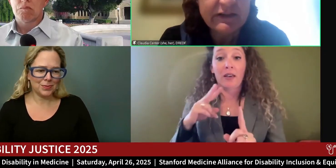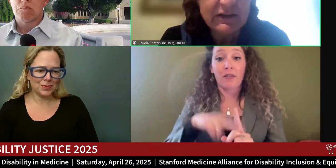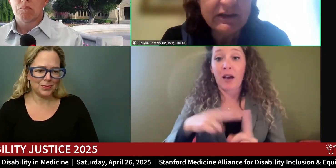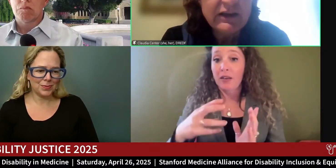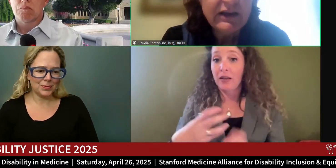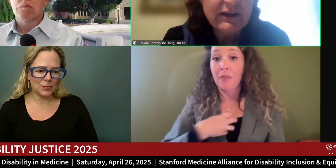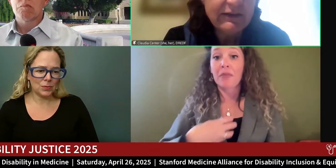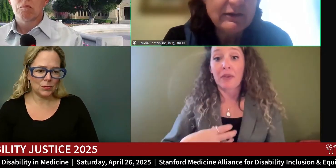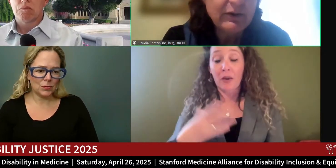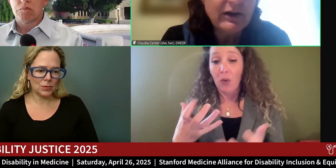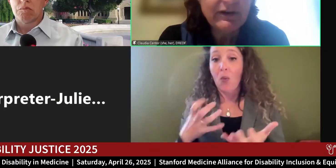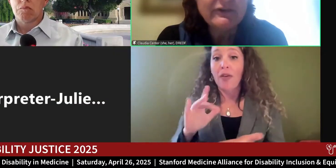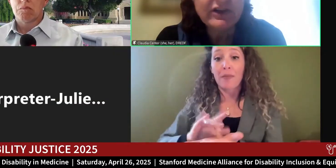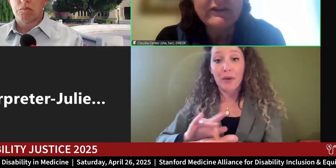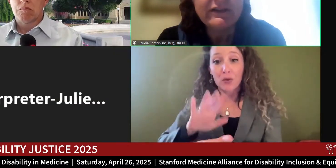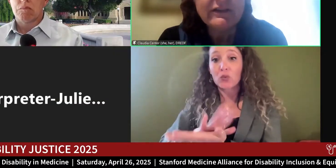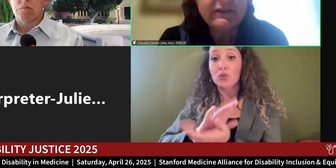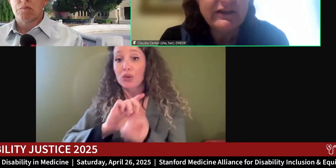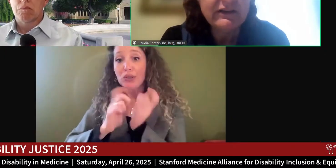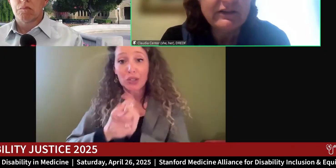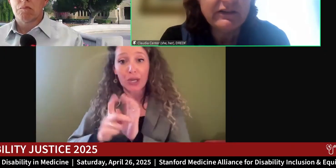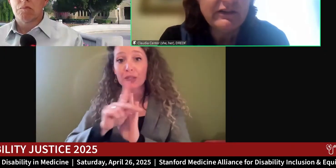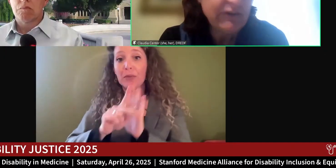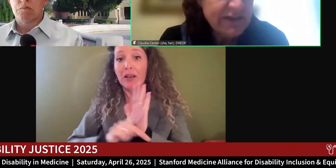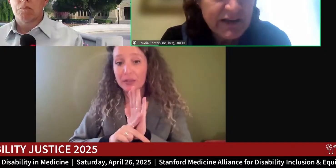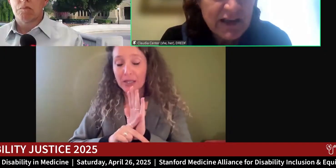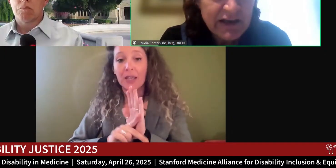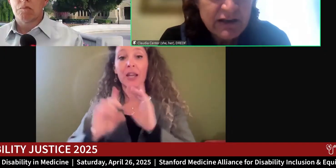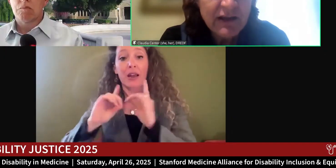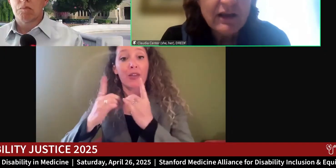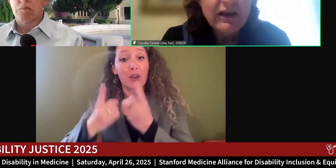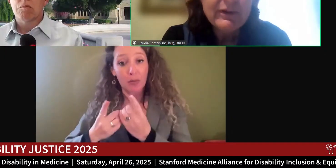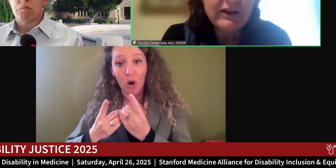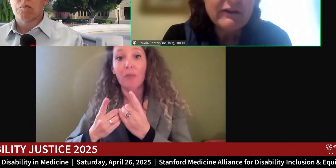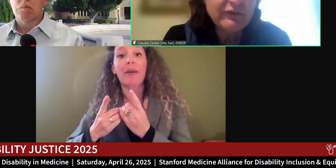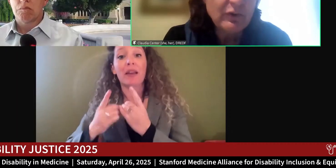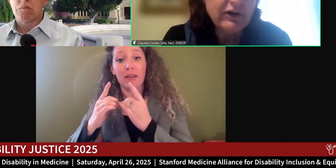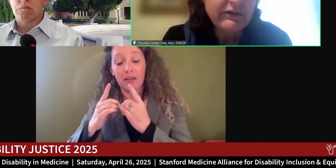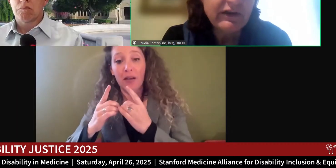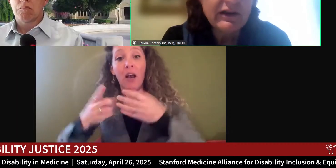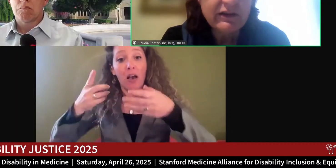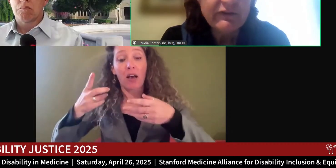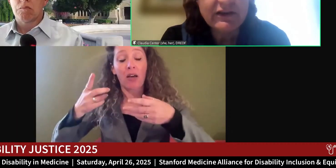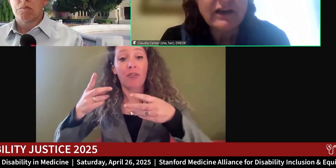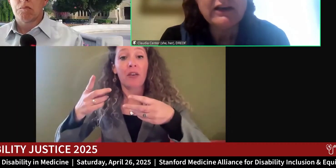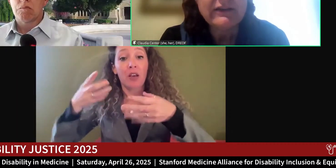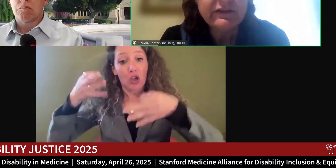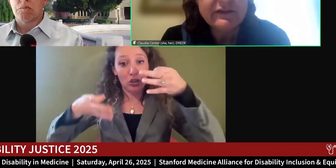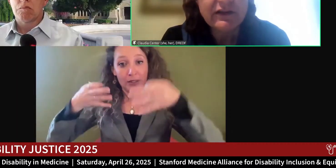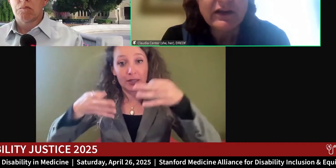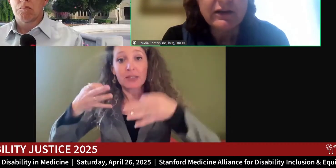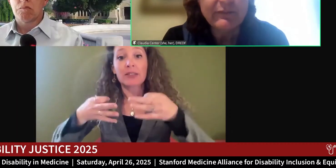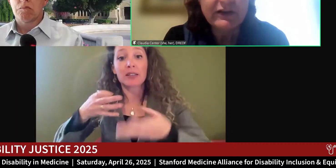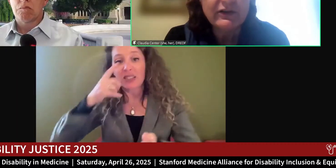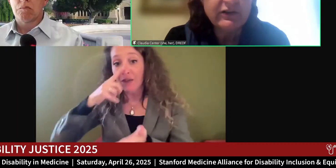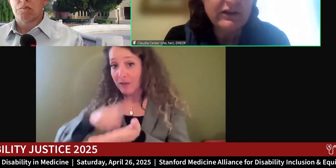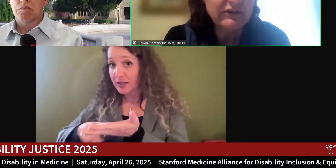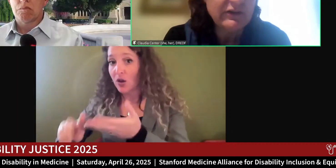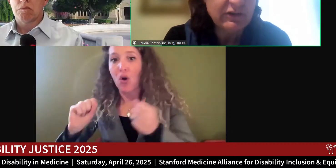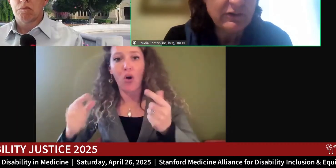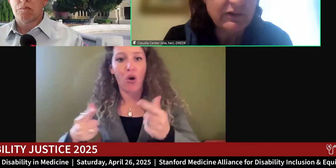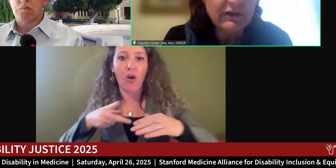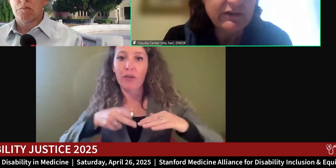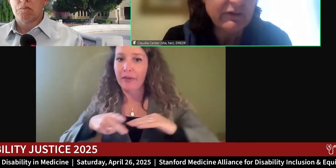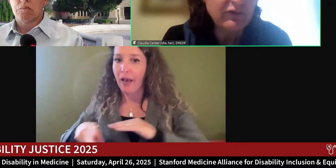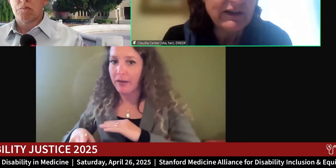that policy, and the Department of Justice is investigating. But of course, all of the cuts,